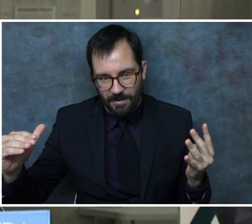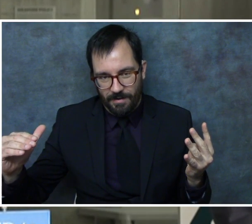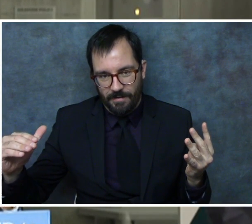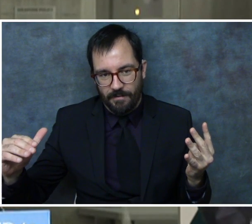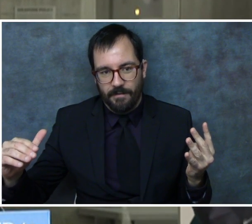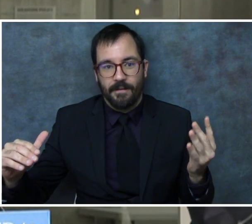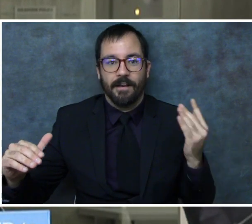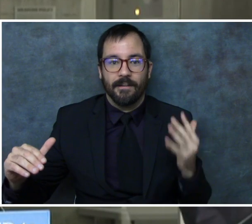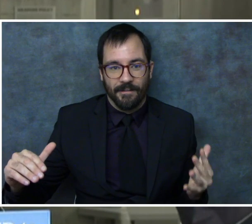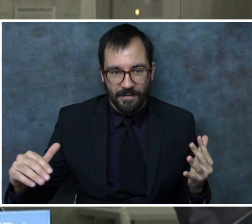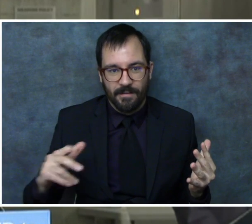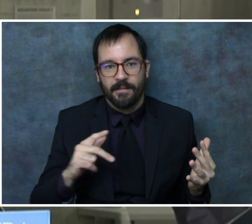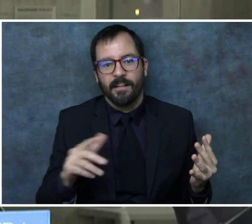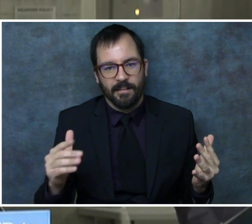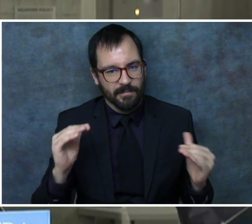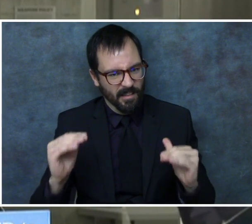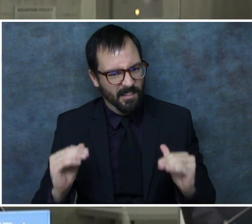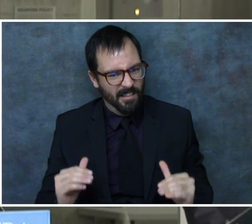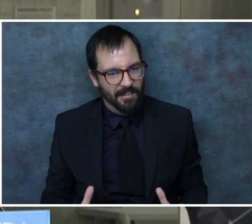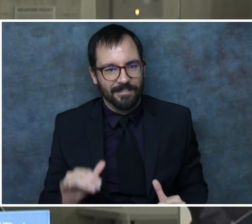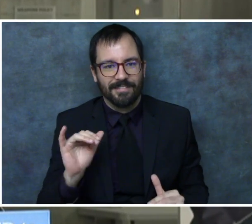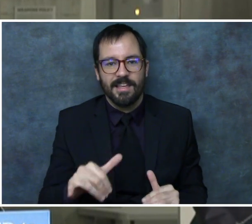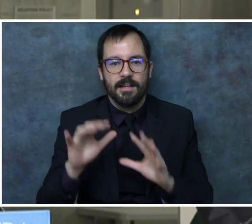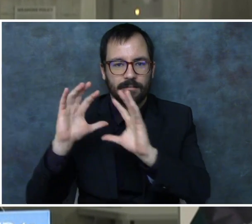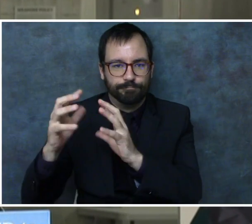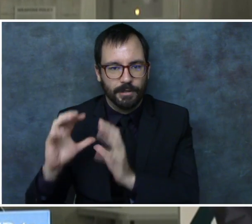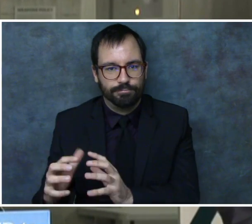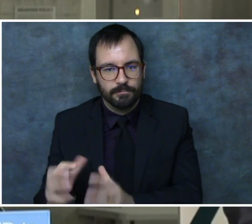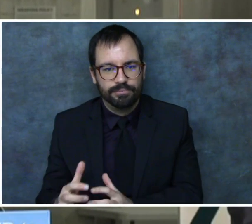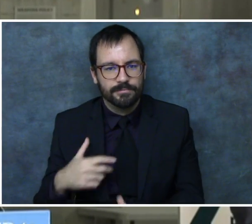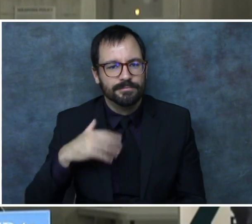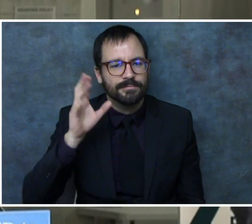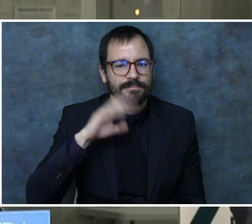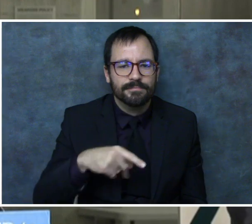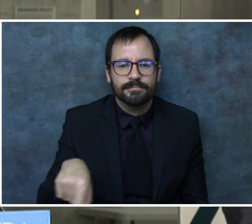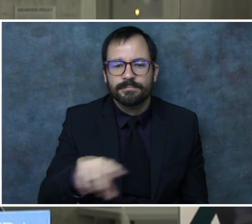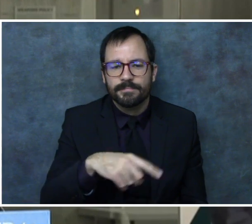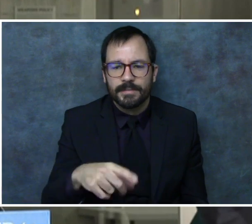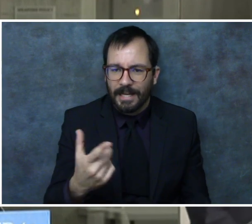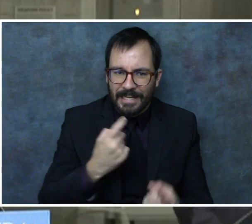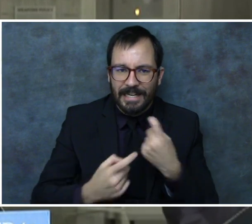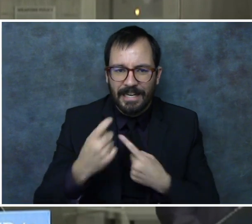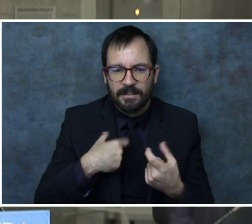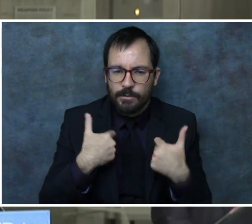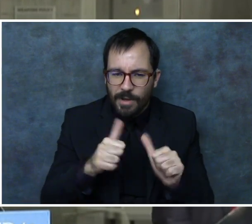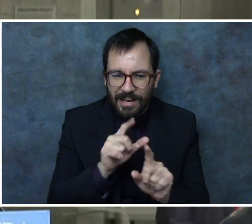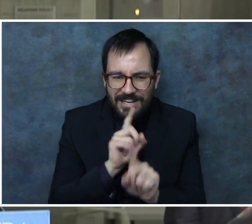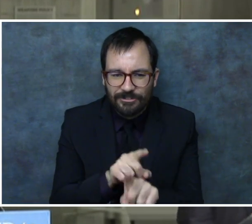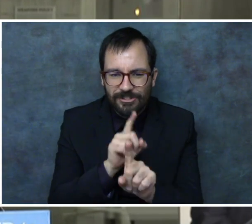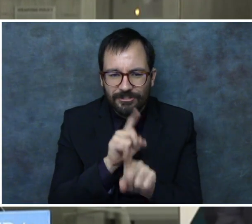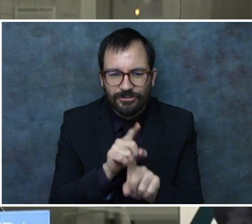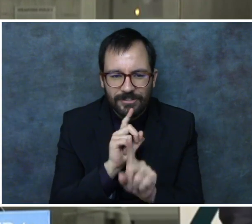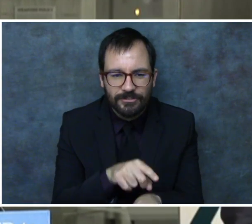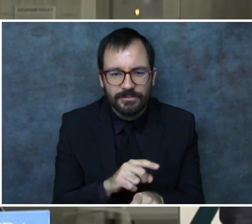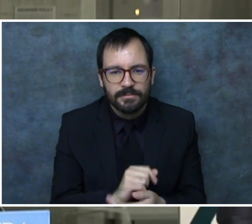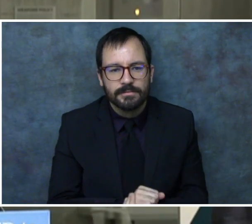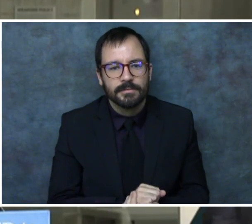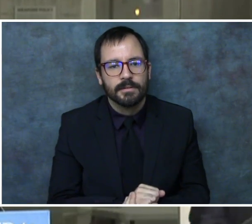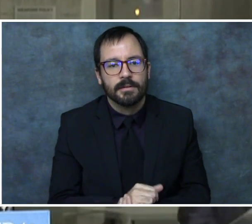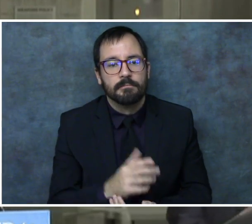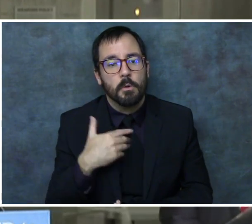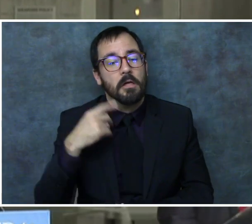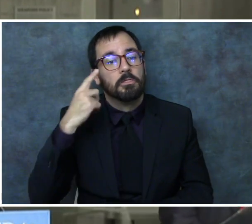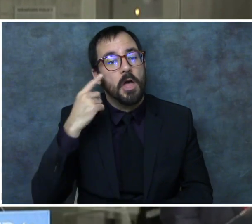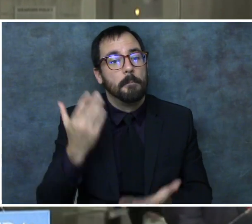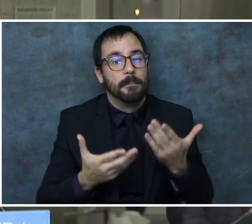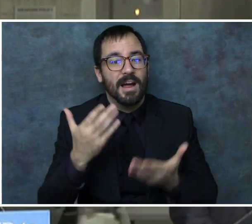I'm going to ask Marty to try and answer that because, I mean, you know, originally we thought it might have been, did you go upstairs? Oh, he's right here. I think we originally thought it was college students